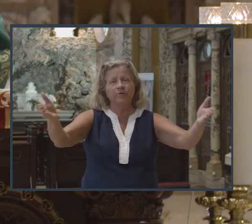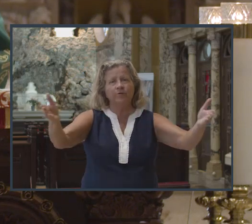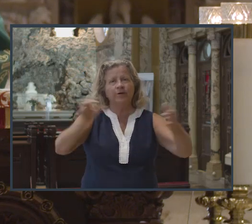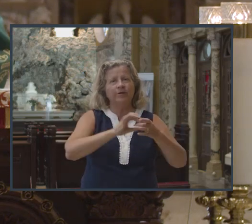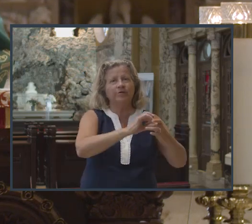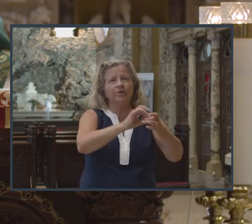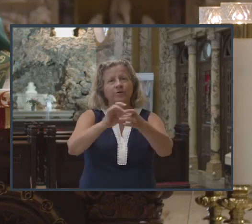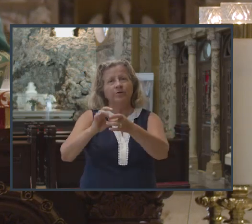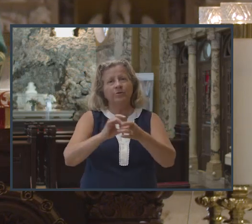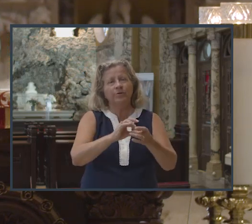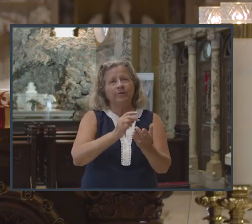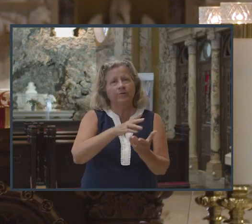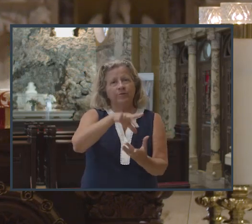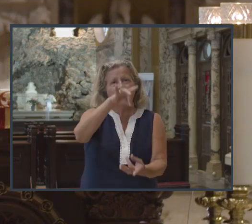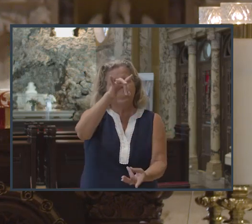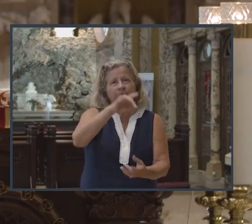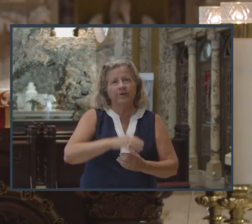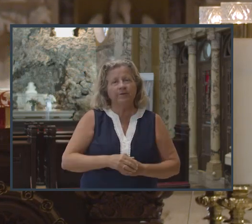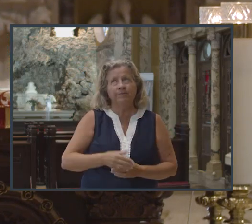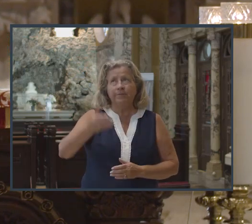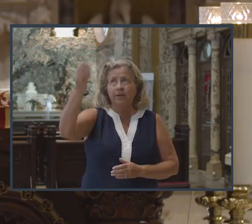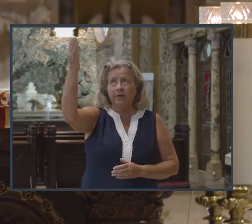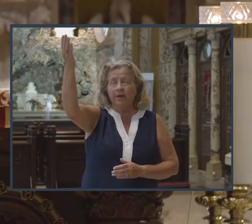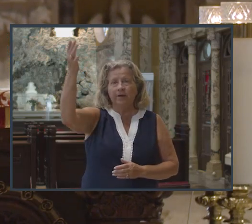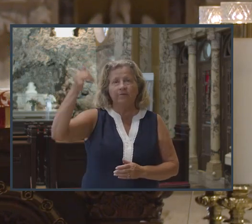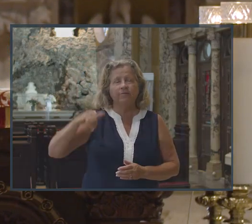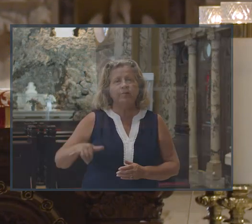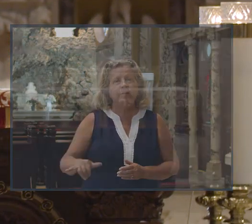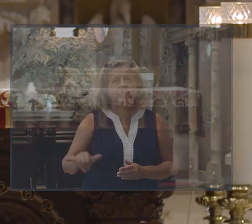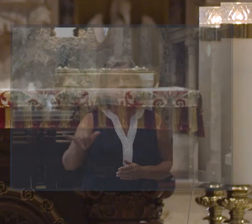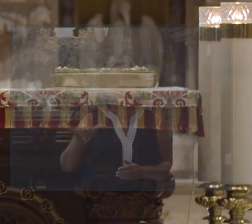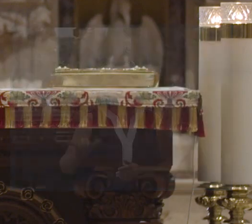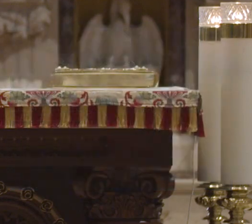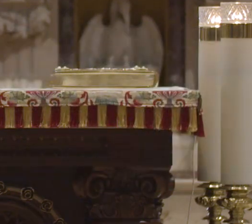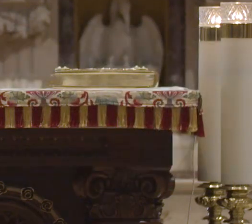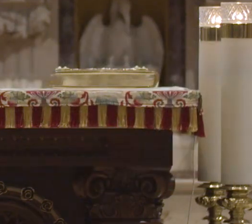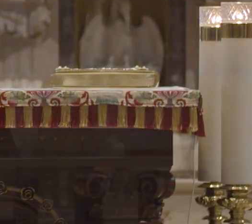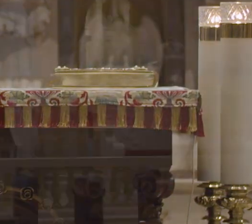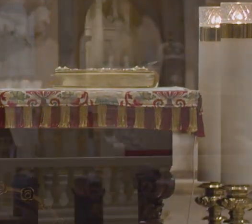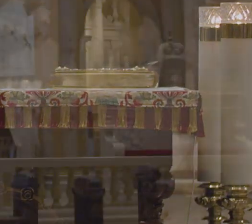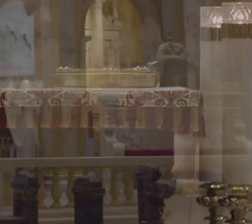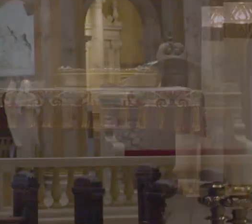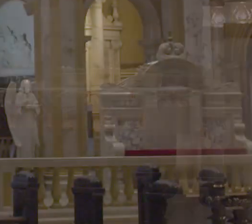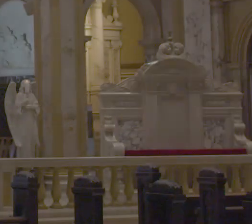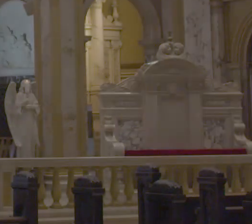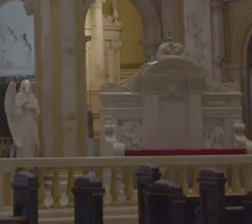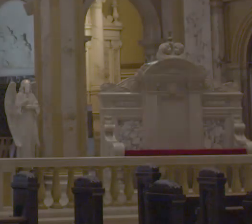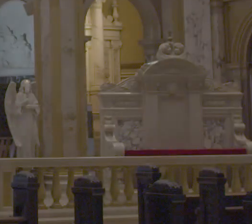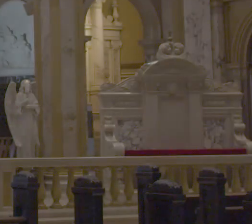unity of the Holy Spirit, God forever and ever. Amen.